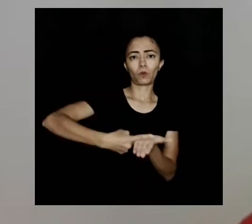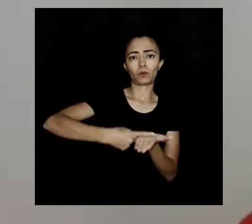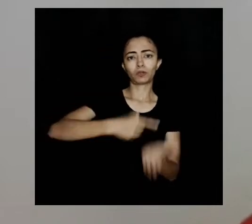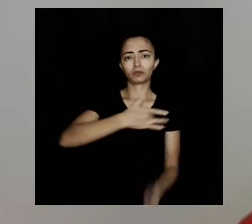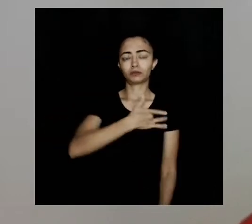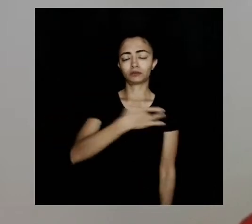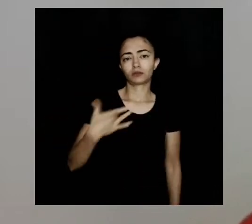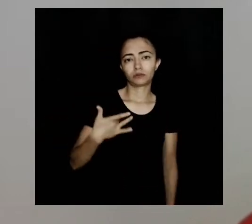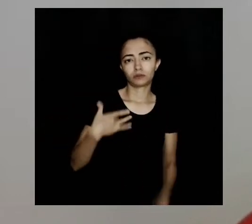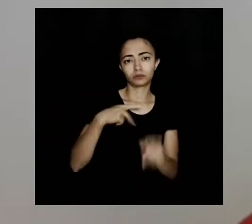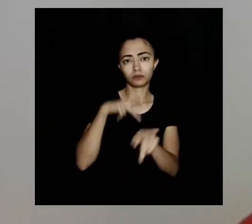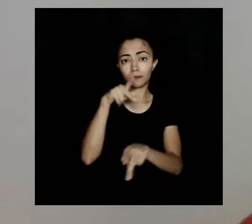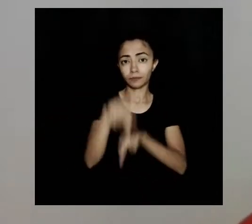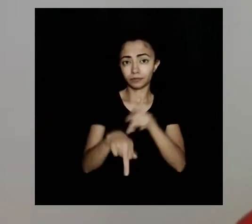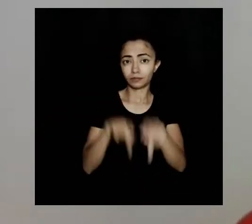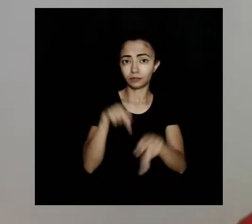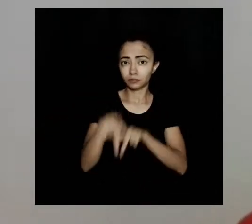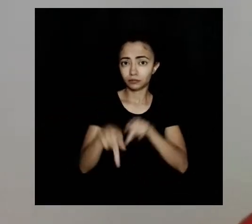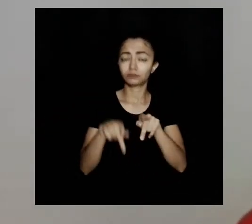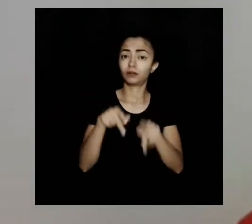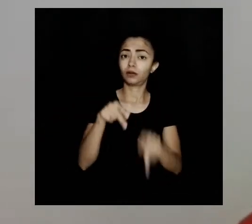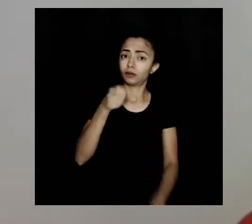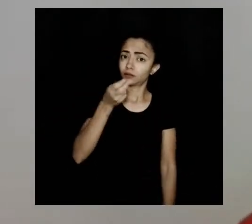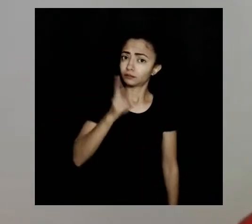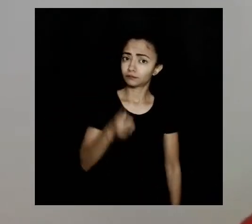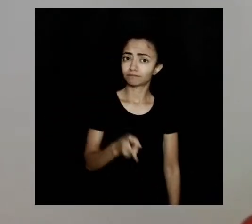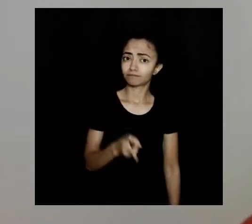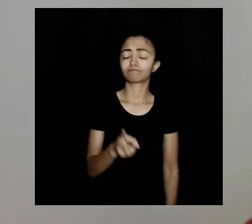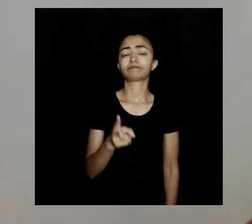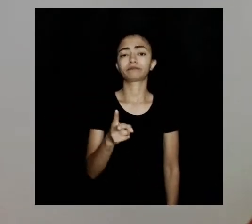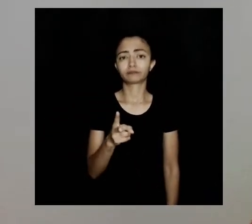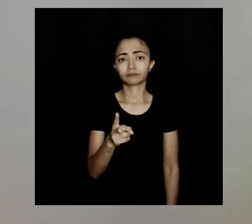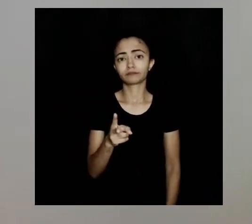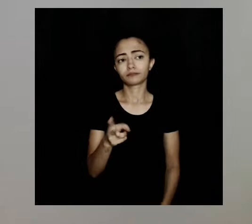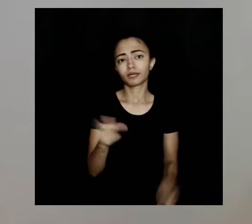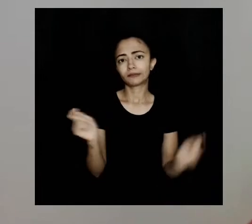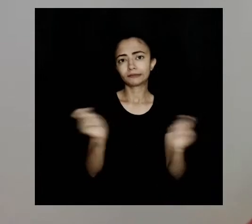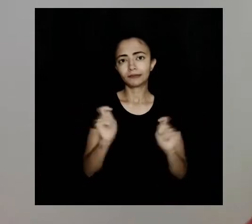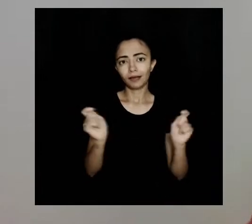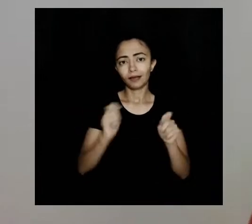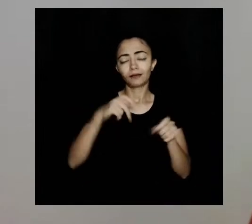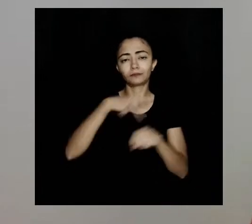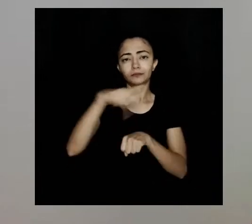to their commitment to the health of the first infancy.